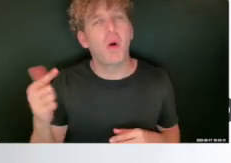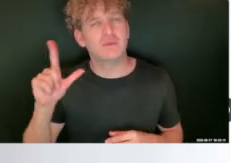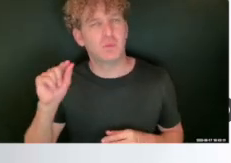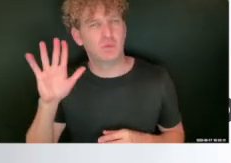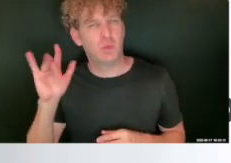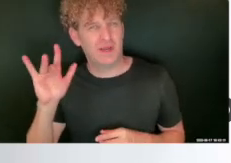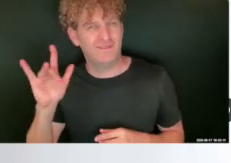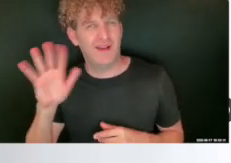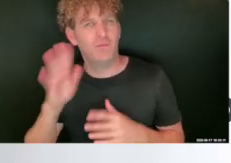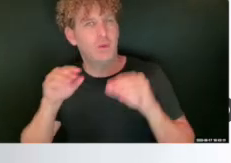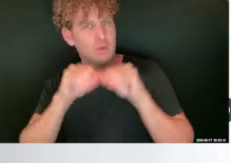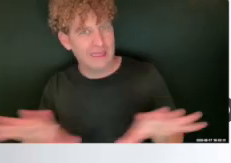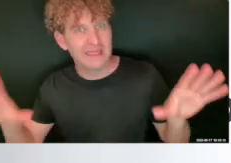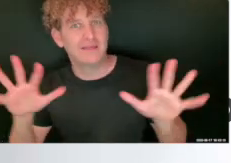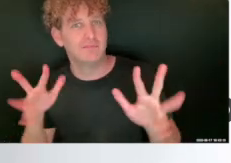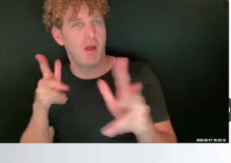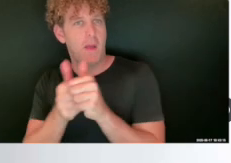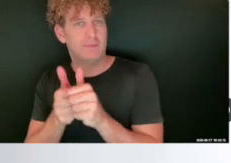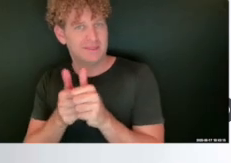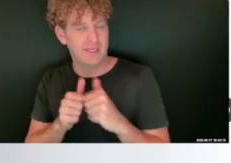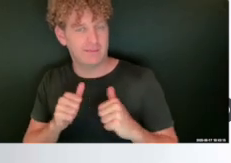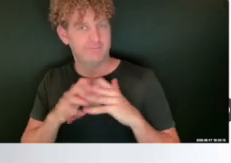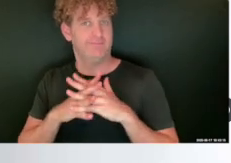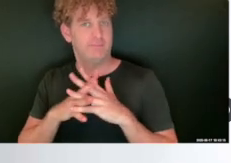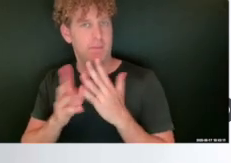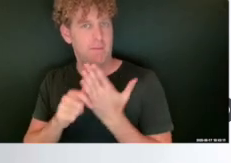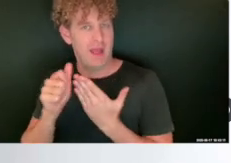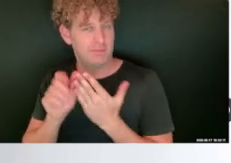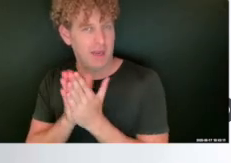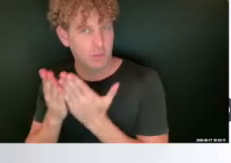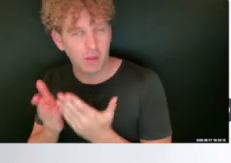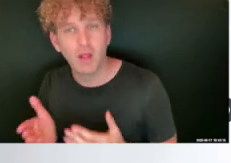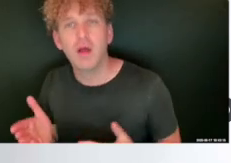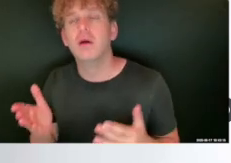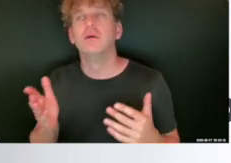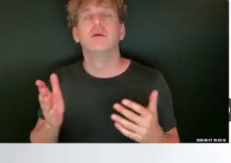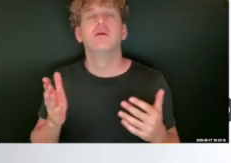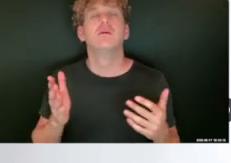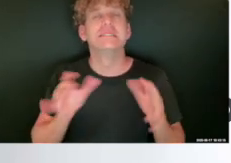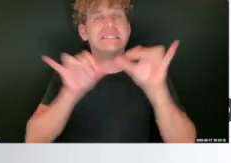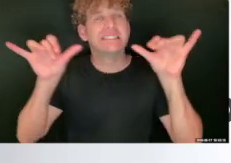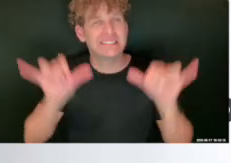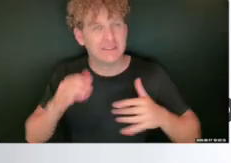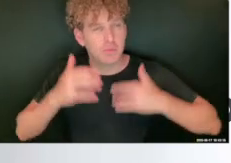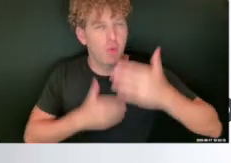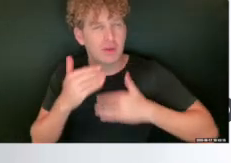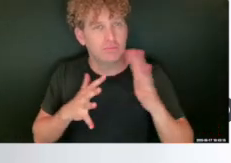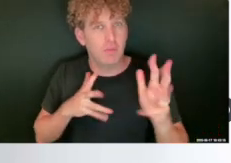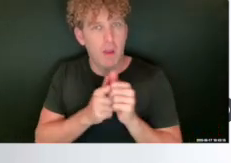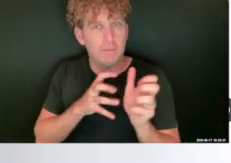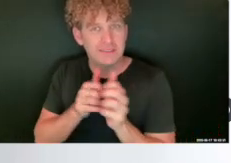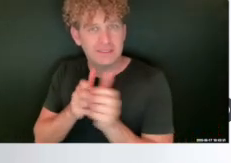small fleets face when adopting zero-emission vehicles, such as access to insurance for heavy-duty